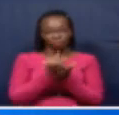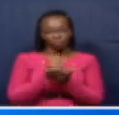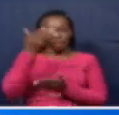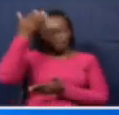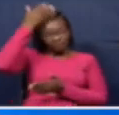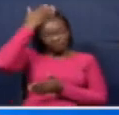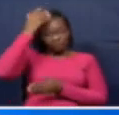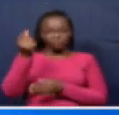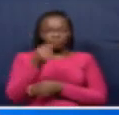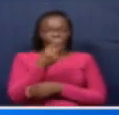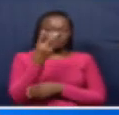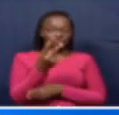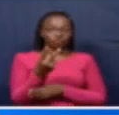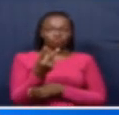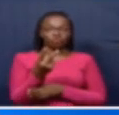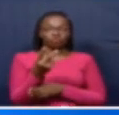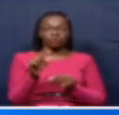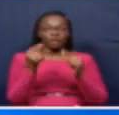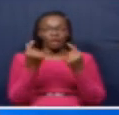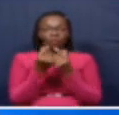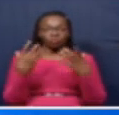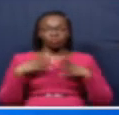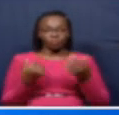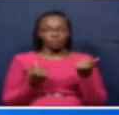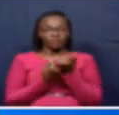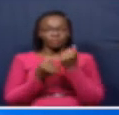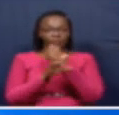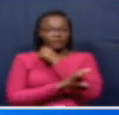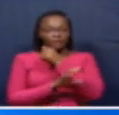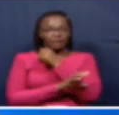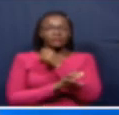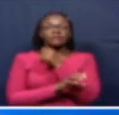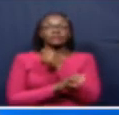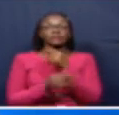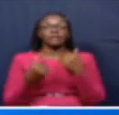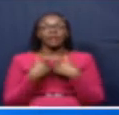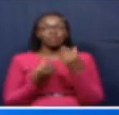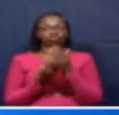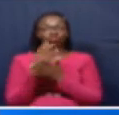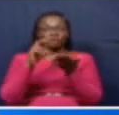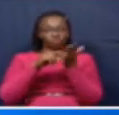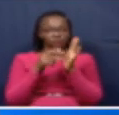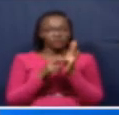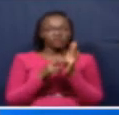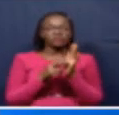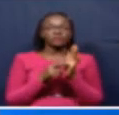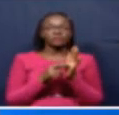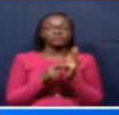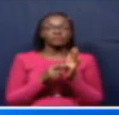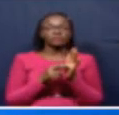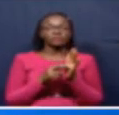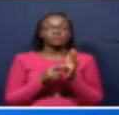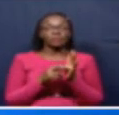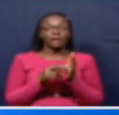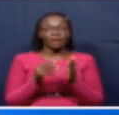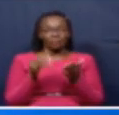Of agencies supporting the country in healthcare provision have launched an initiative known as a catch-up campaign to restore health